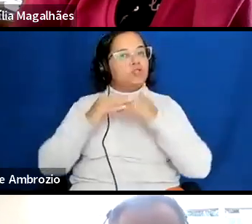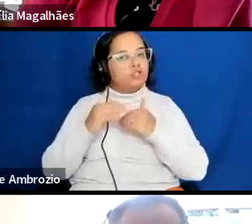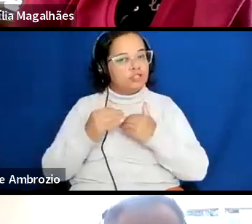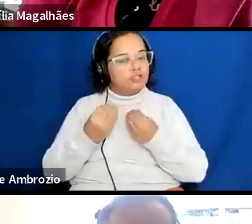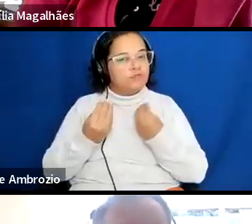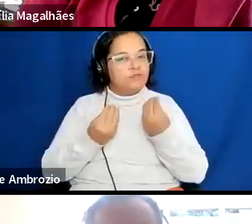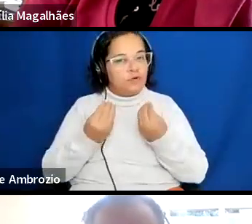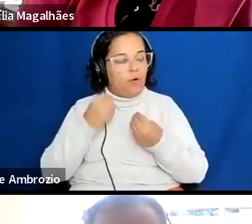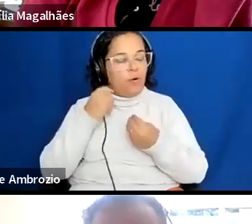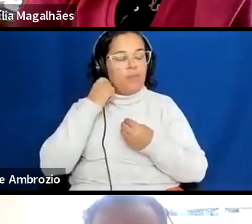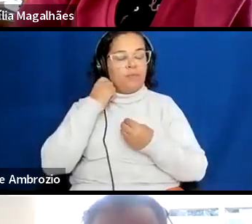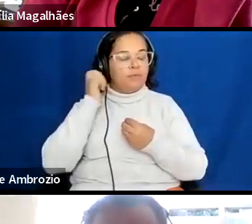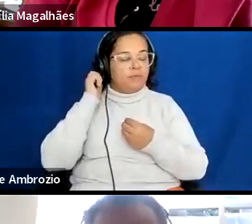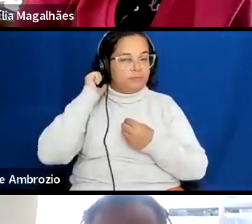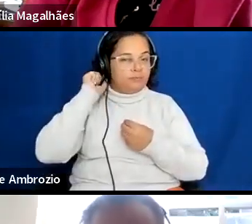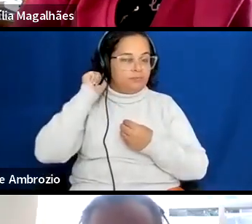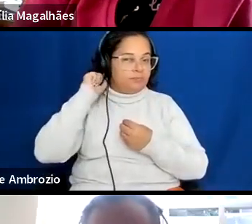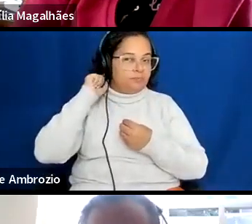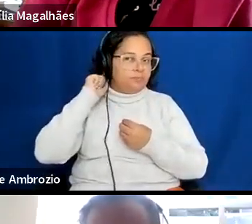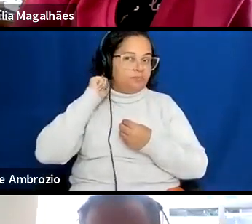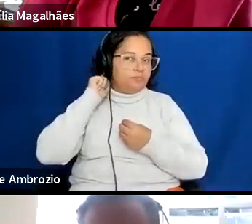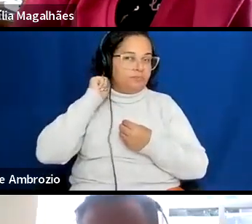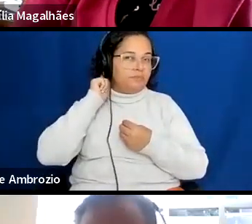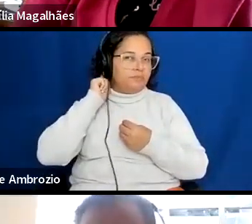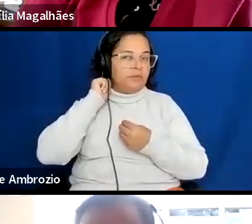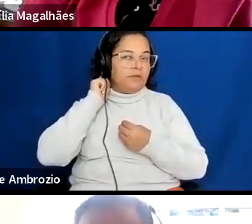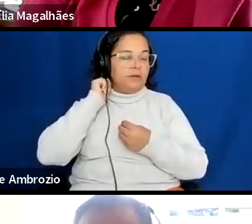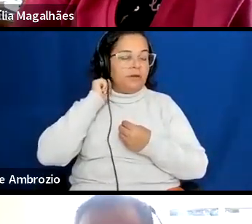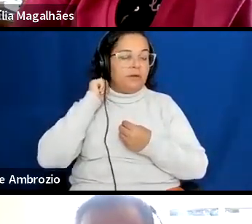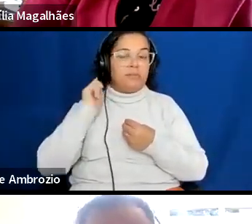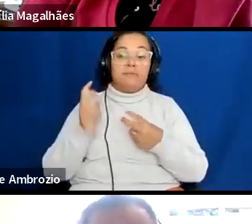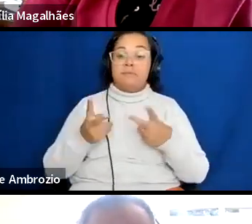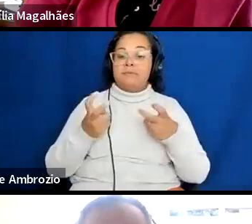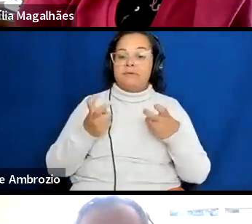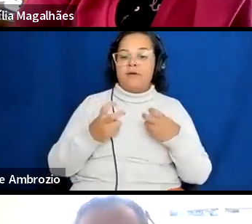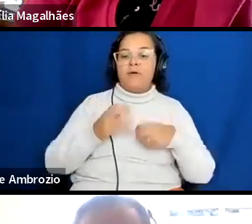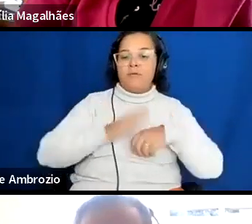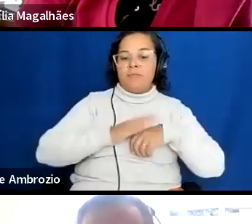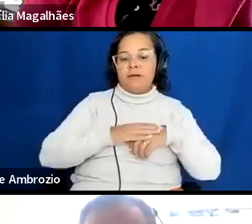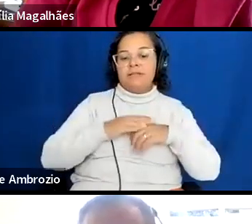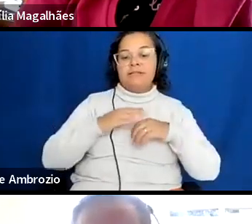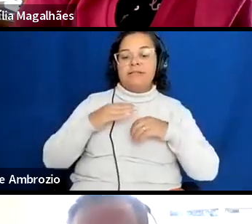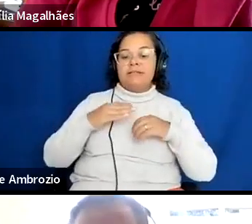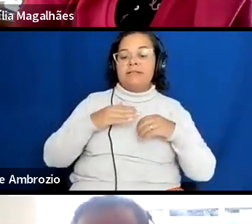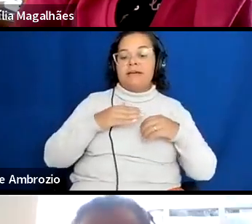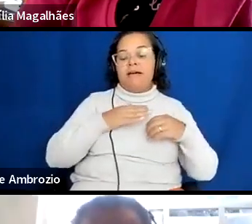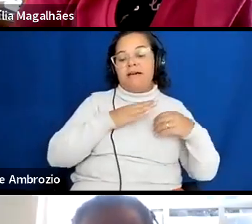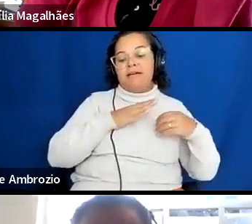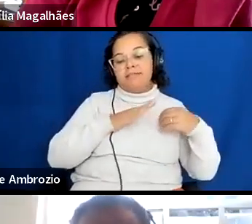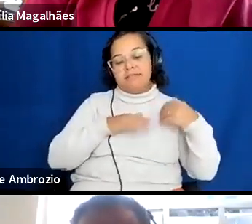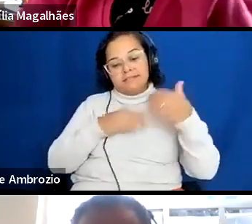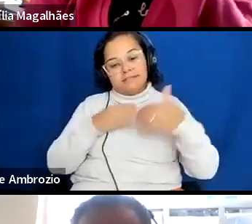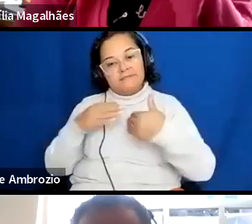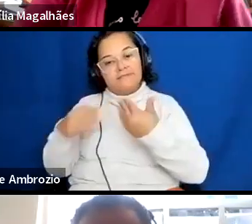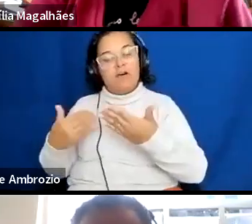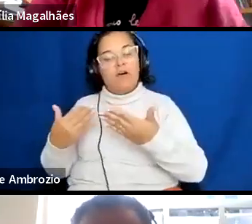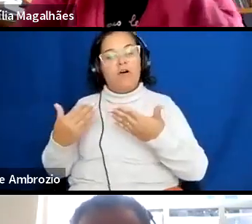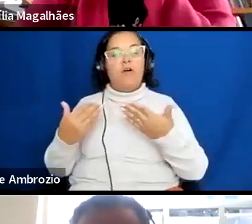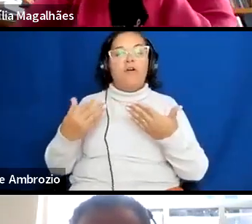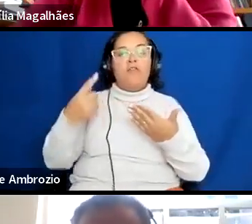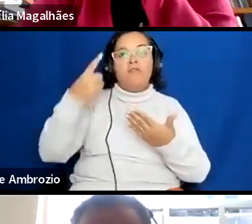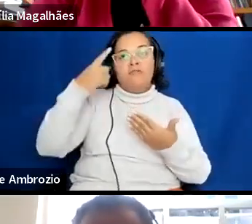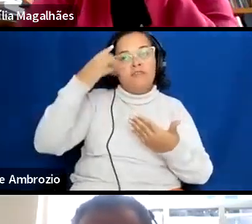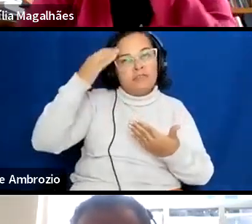to develop and elaborate that kind of approach, and the sequence of those attempts in order to see